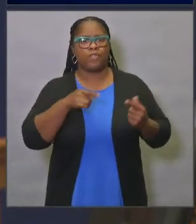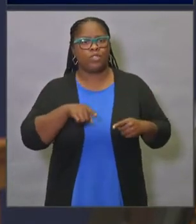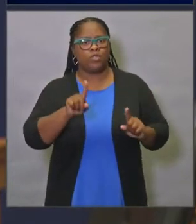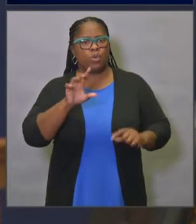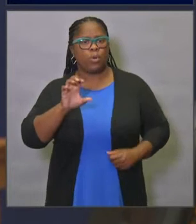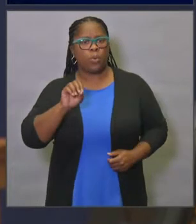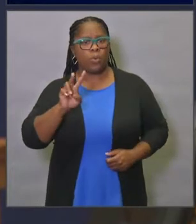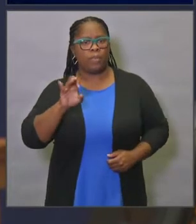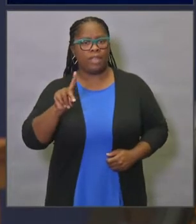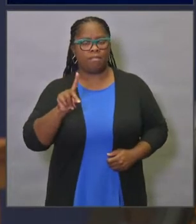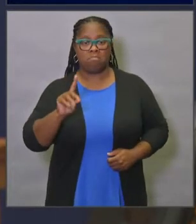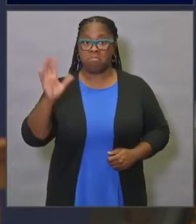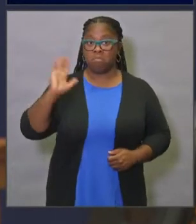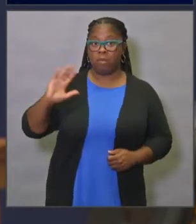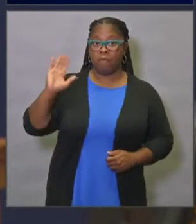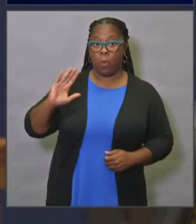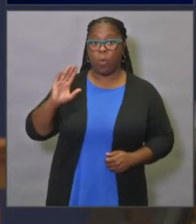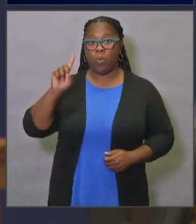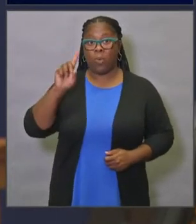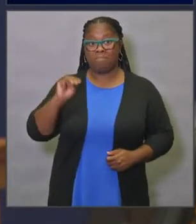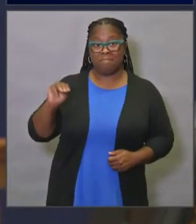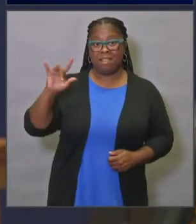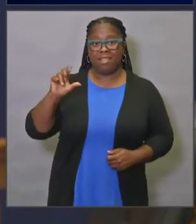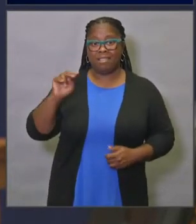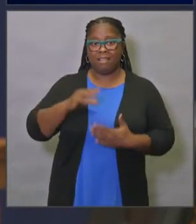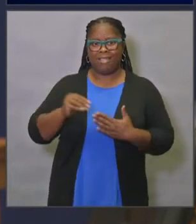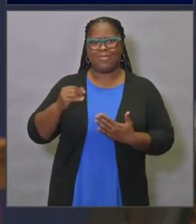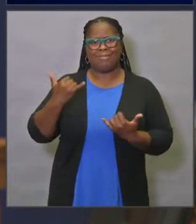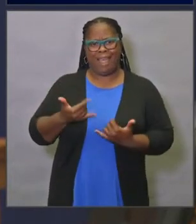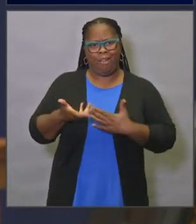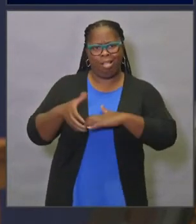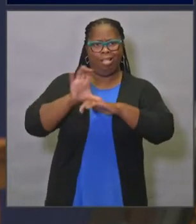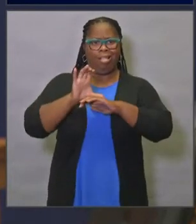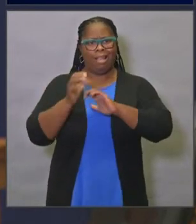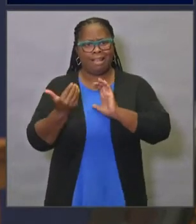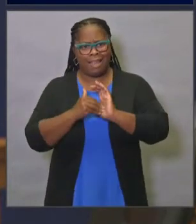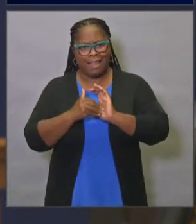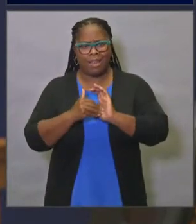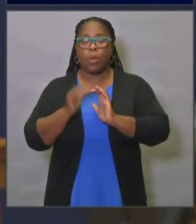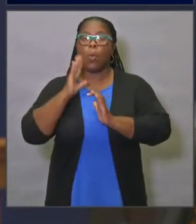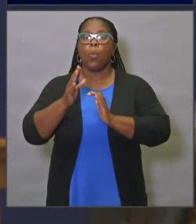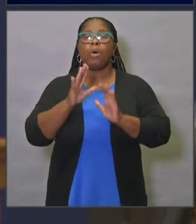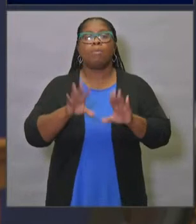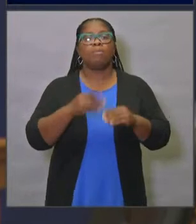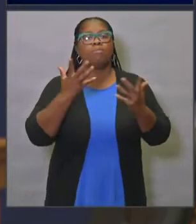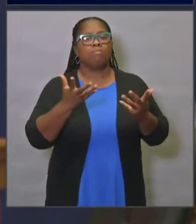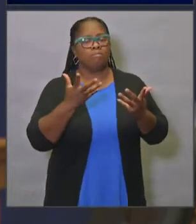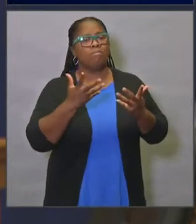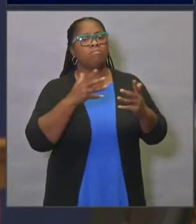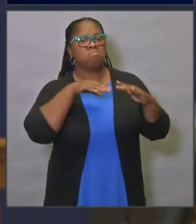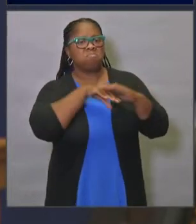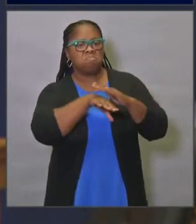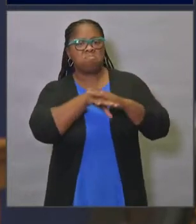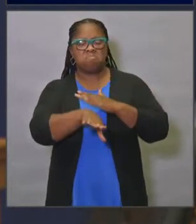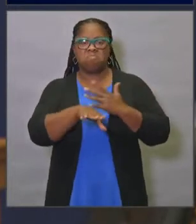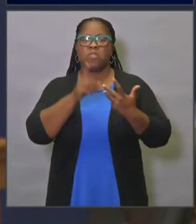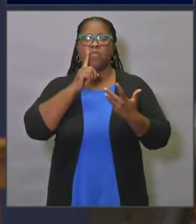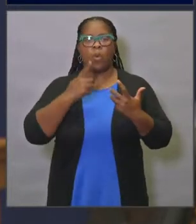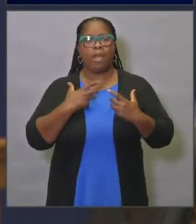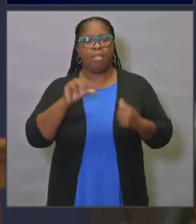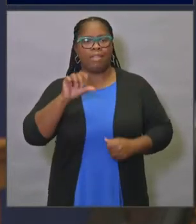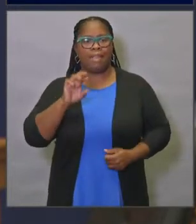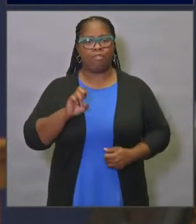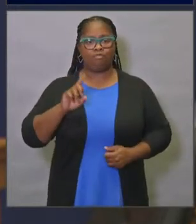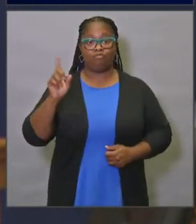earlier $1 million contribution, will enable access to on-site health care at Project Room Key locations in the San